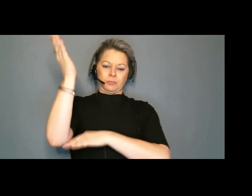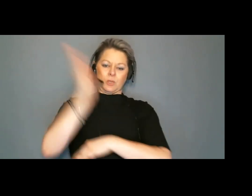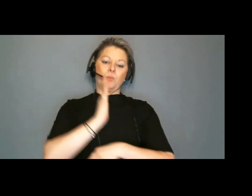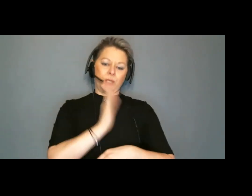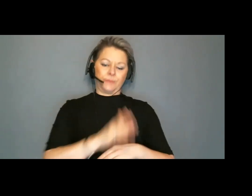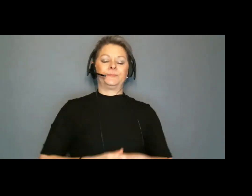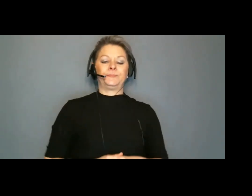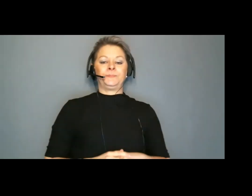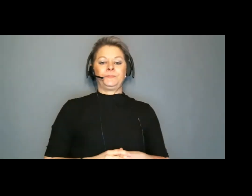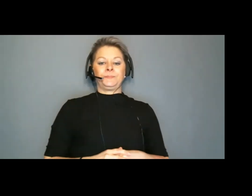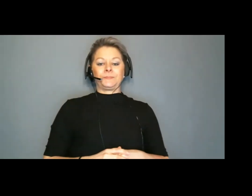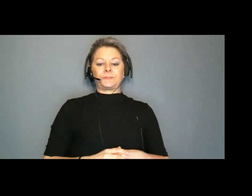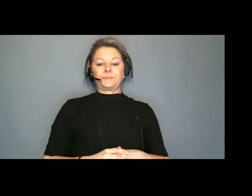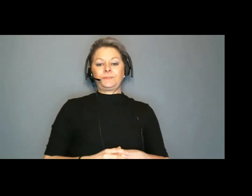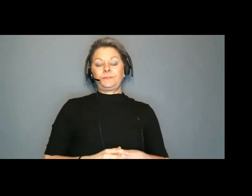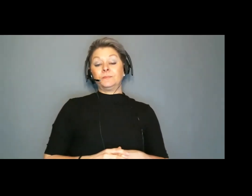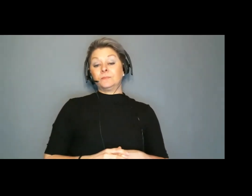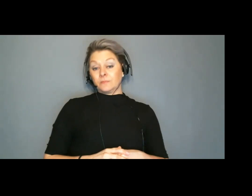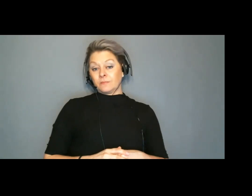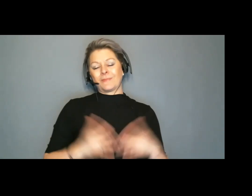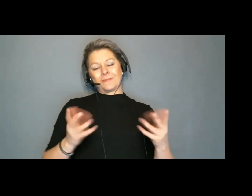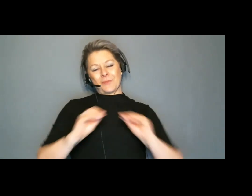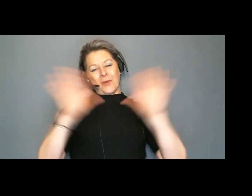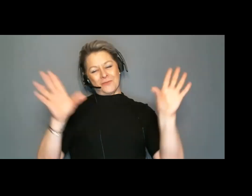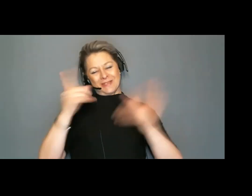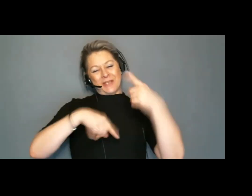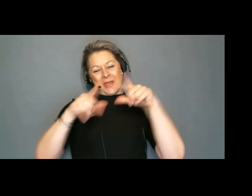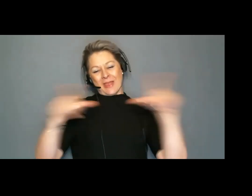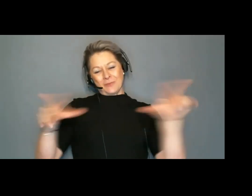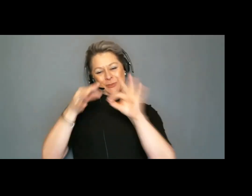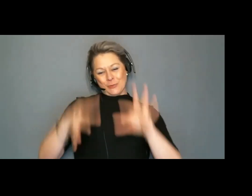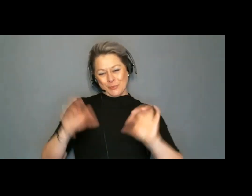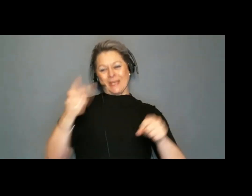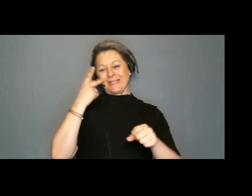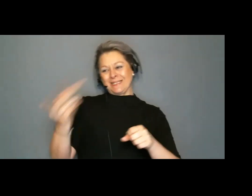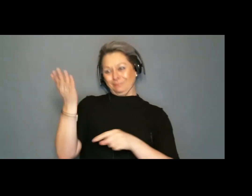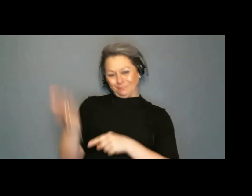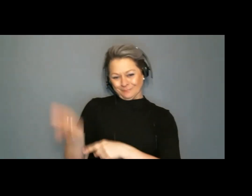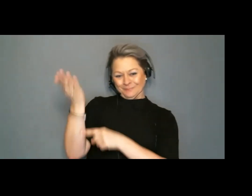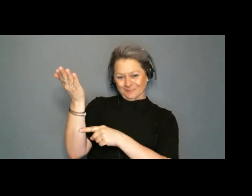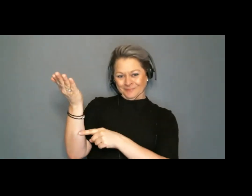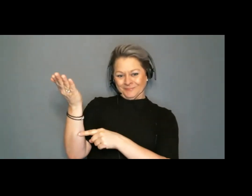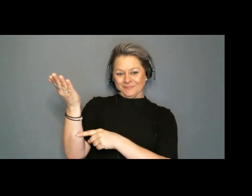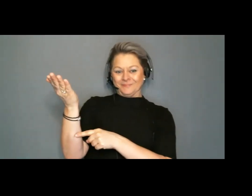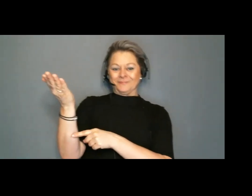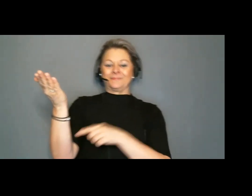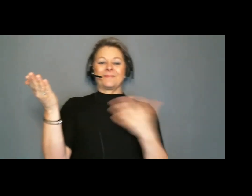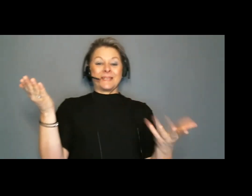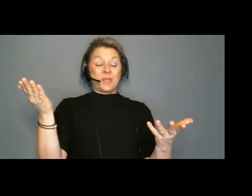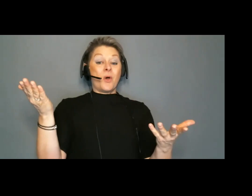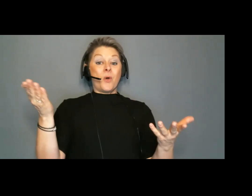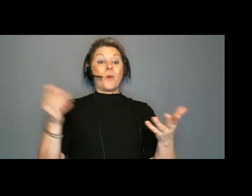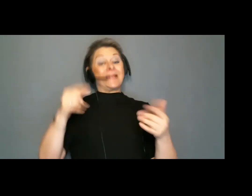And we've got, well, obviously you have sign language interpreters here this morning. And we are recording this